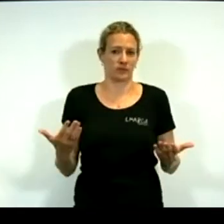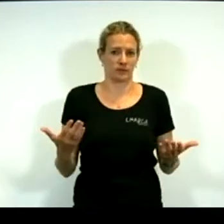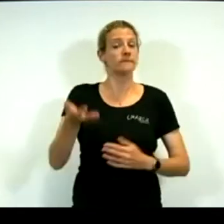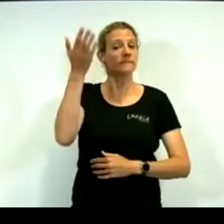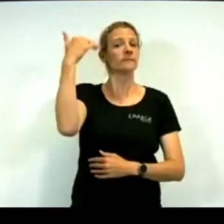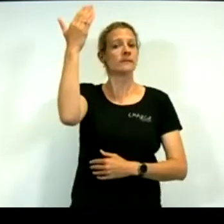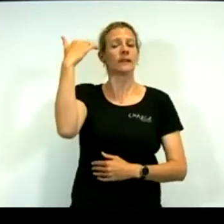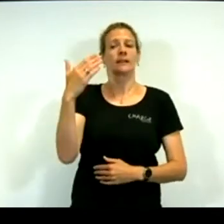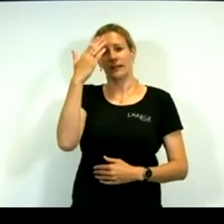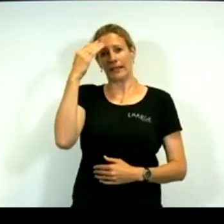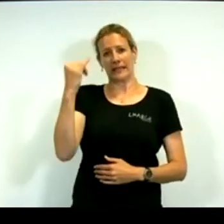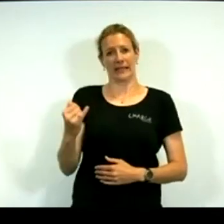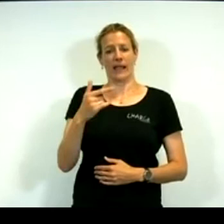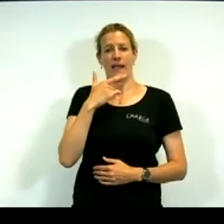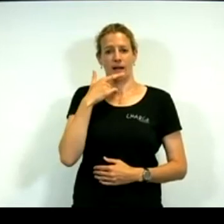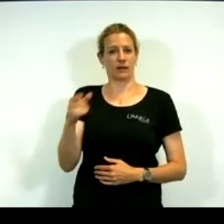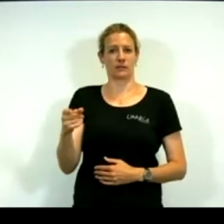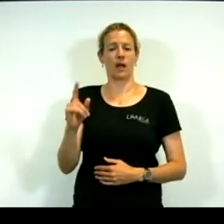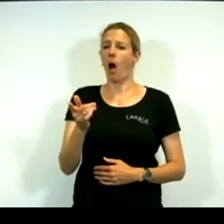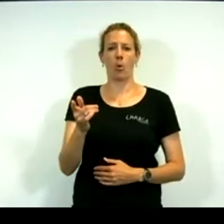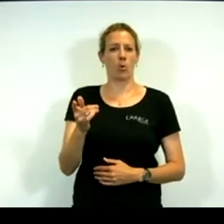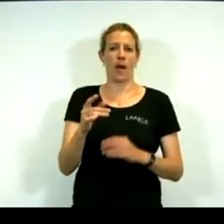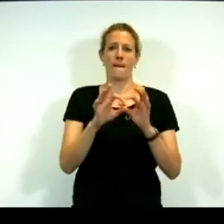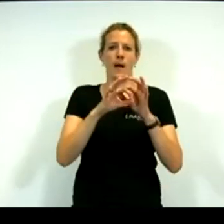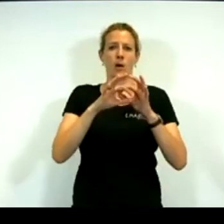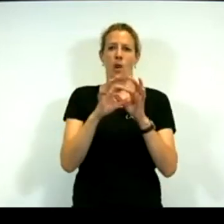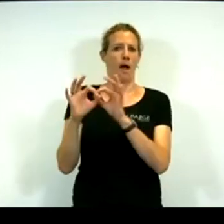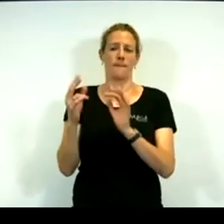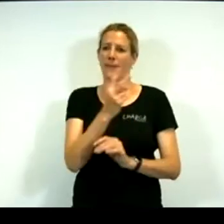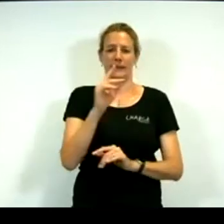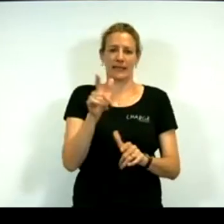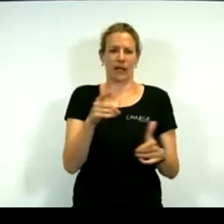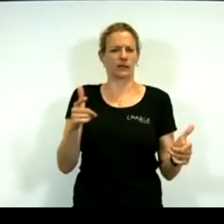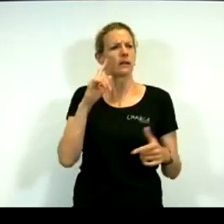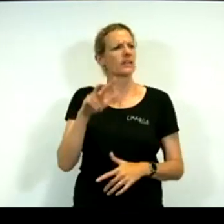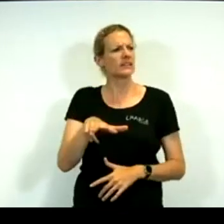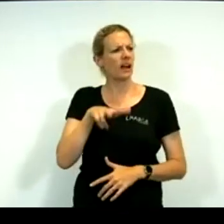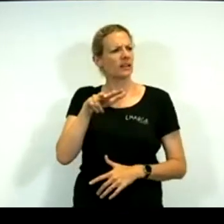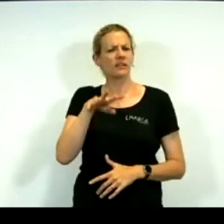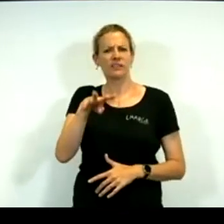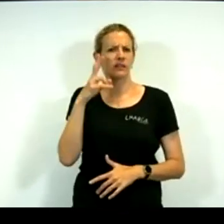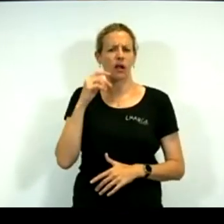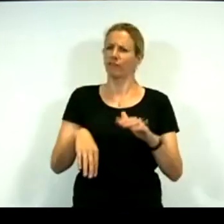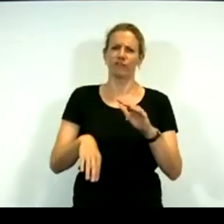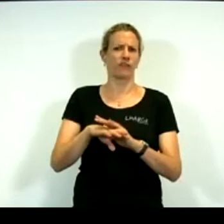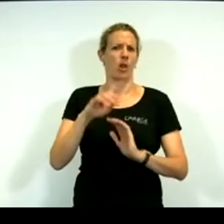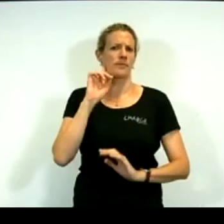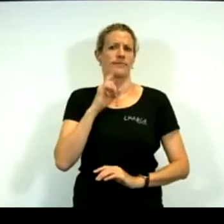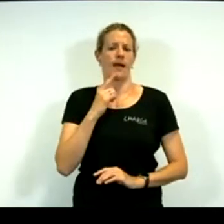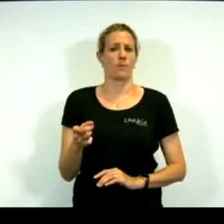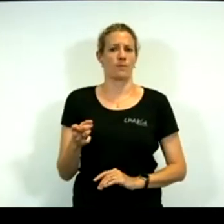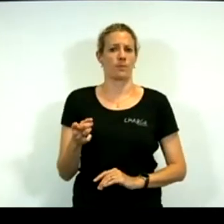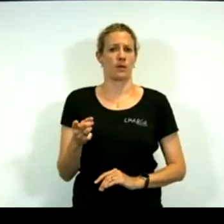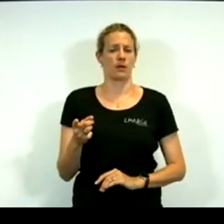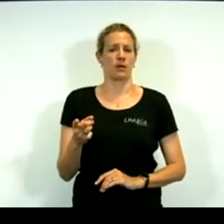was about 13 or 14, profoundly deaf, and her mother gave me the